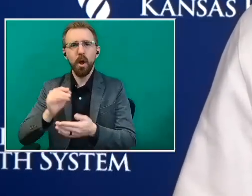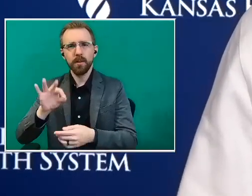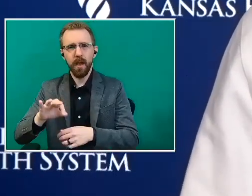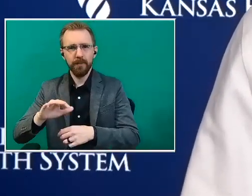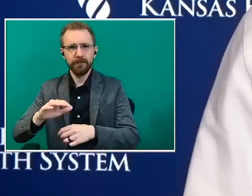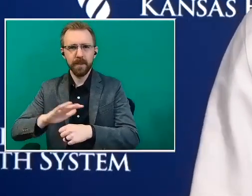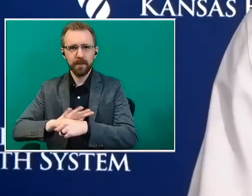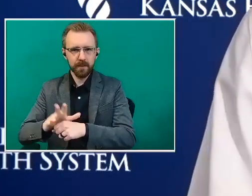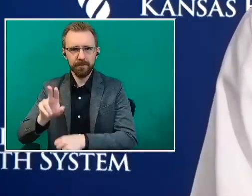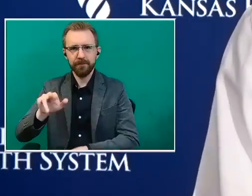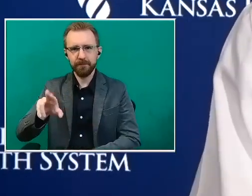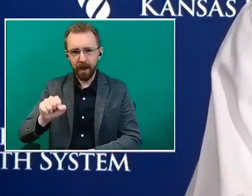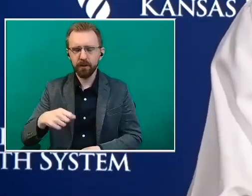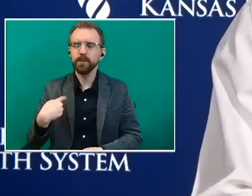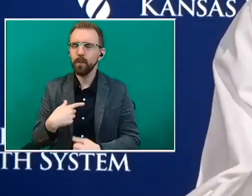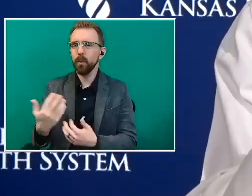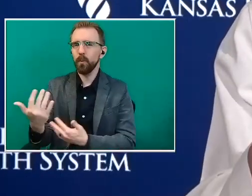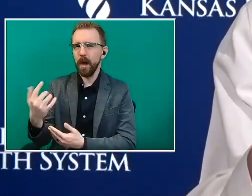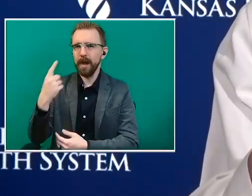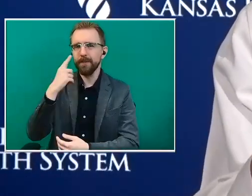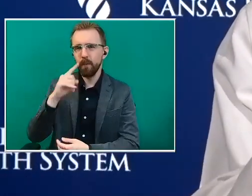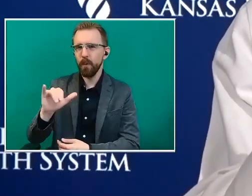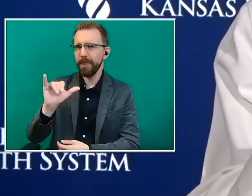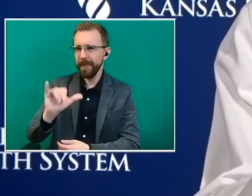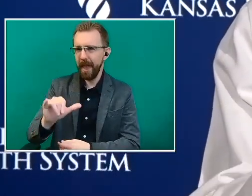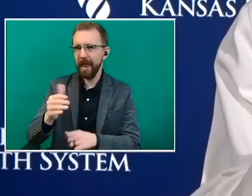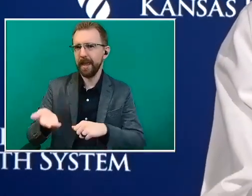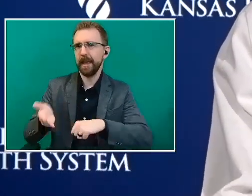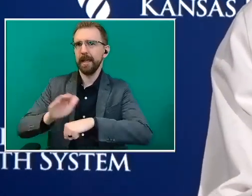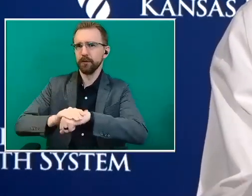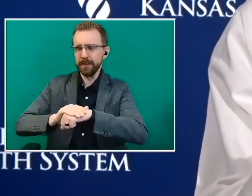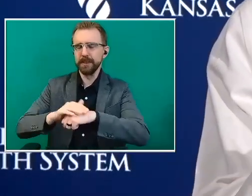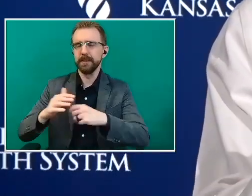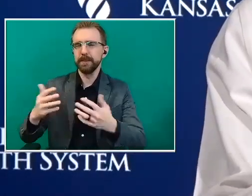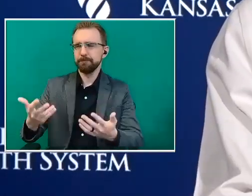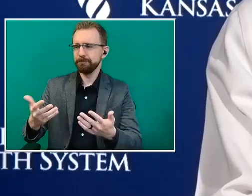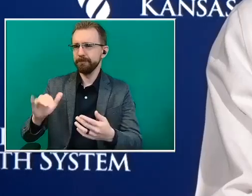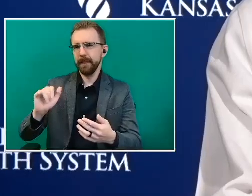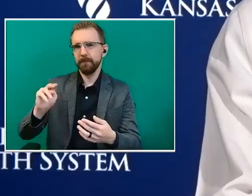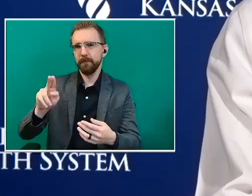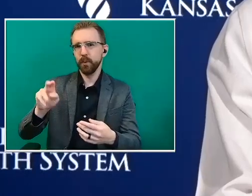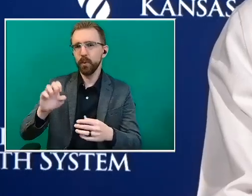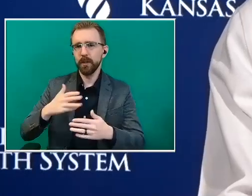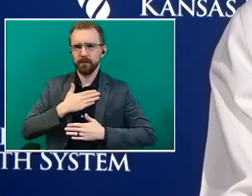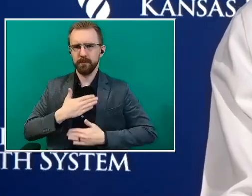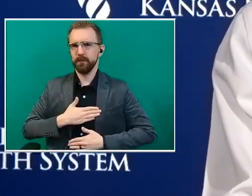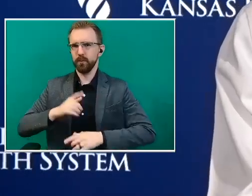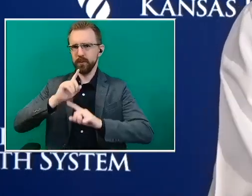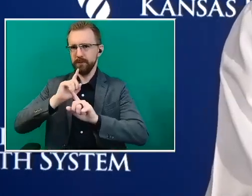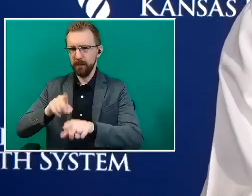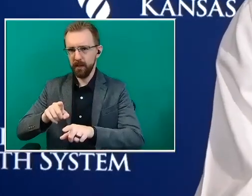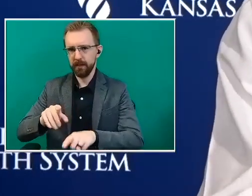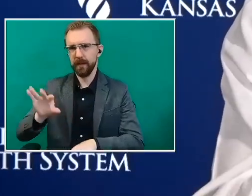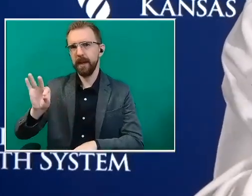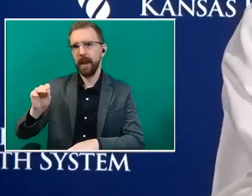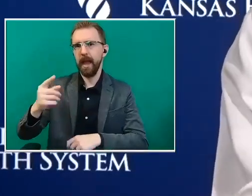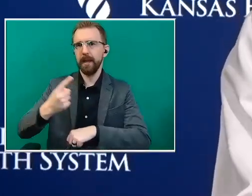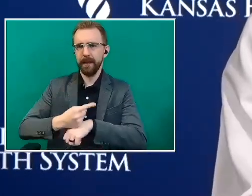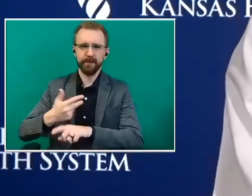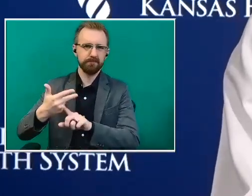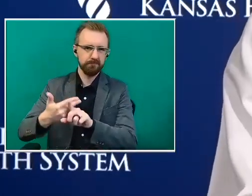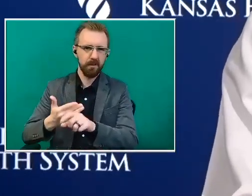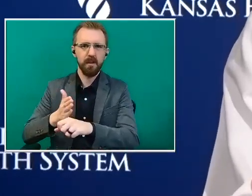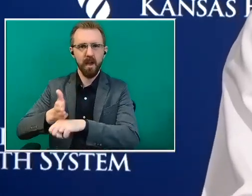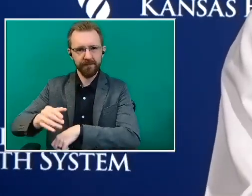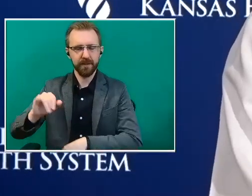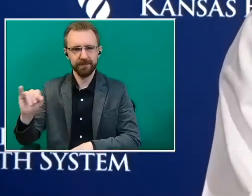are waiting for that increased immune response 90 days after the infection. As it